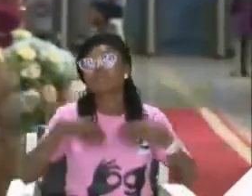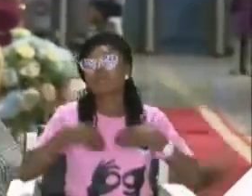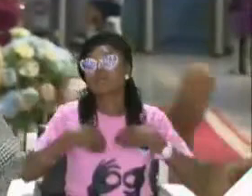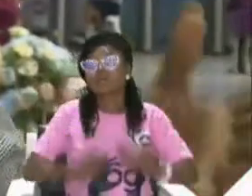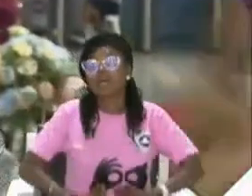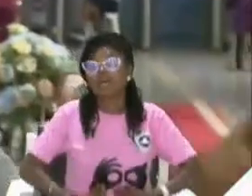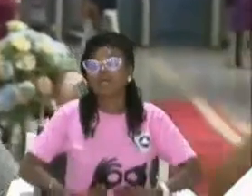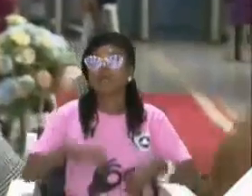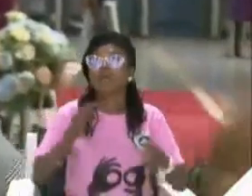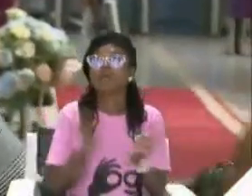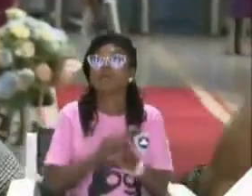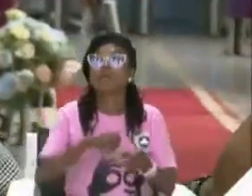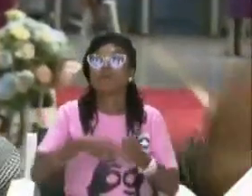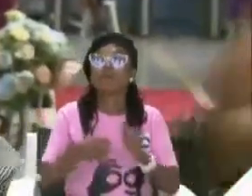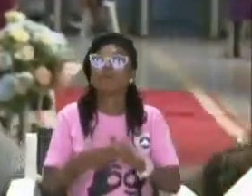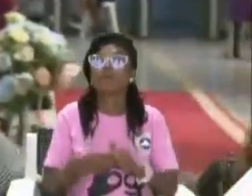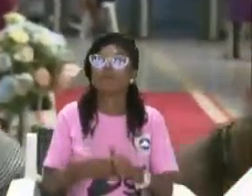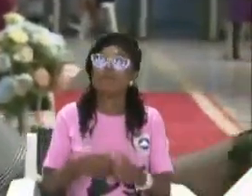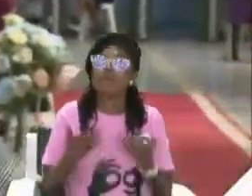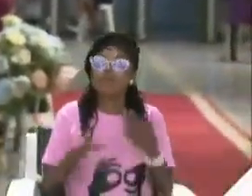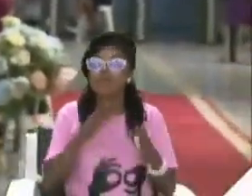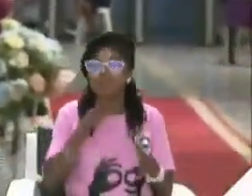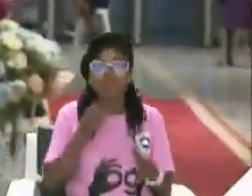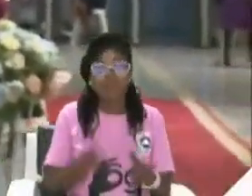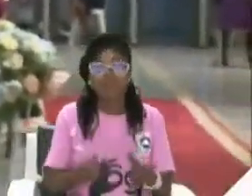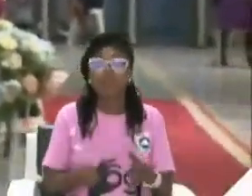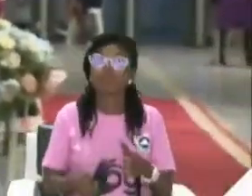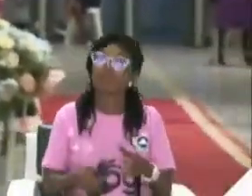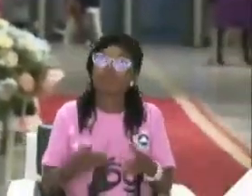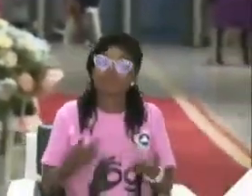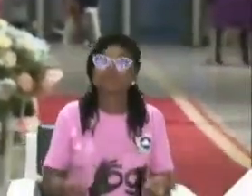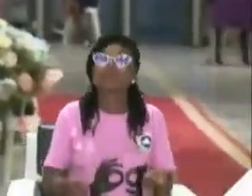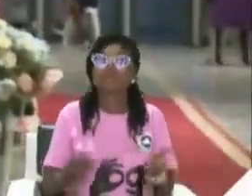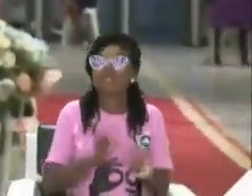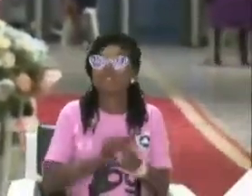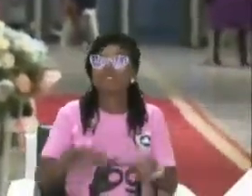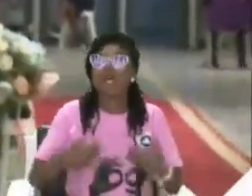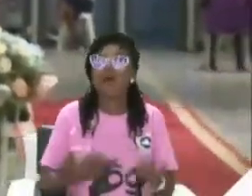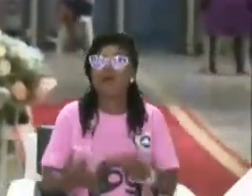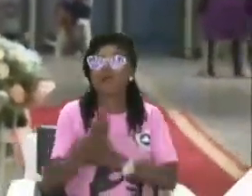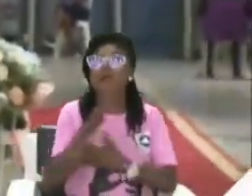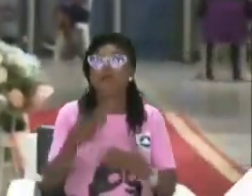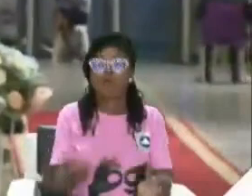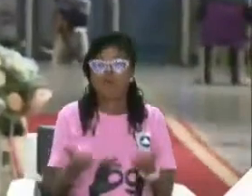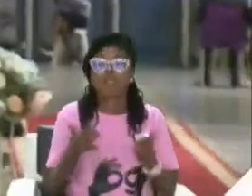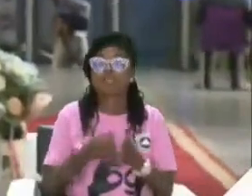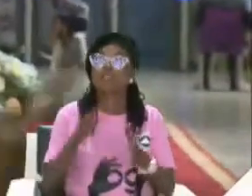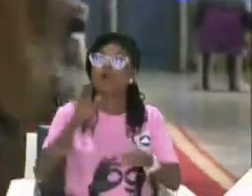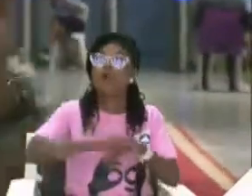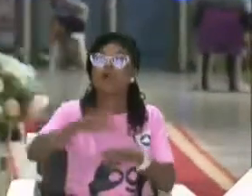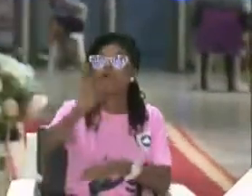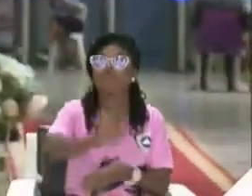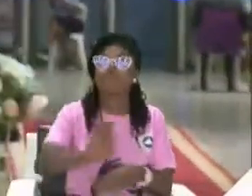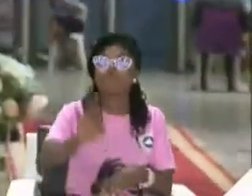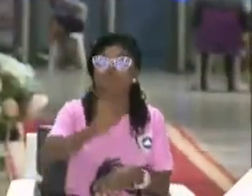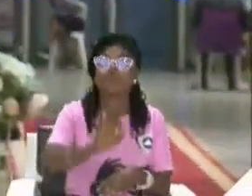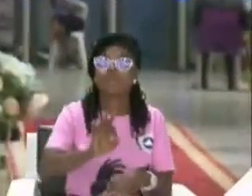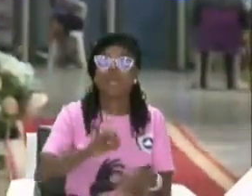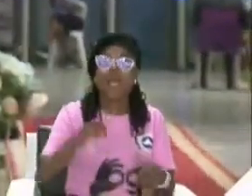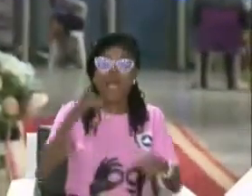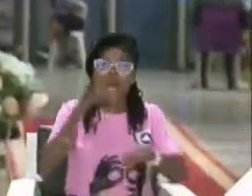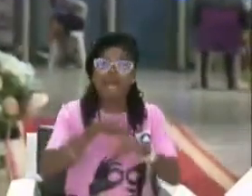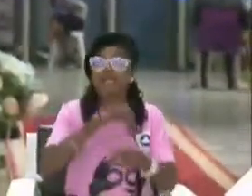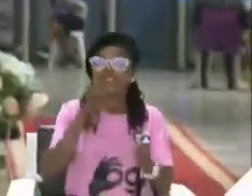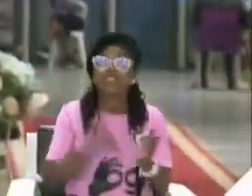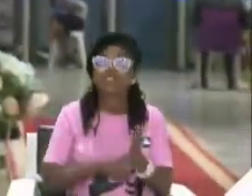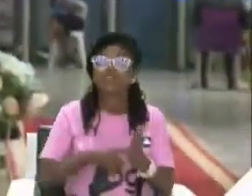since there are traces of arthritis in my family. But on Friday, I this just concluded